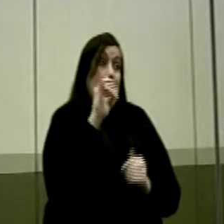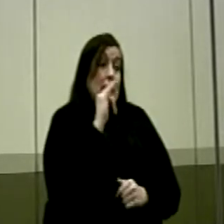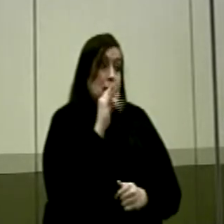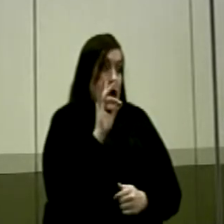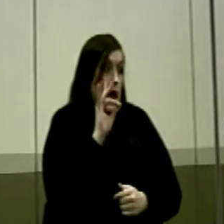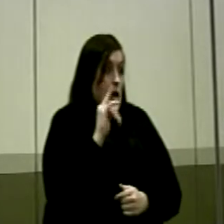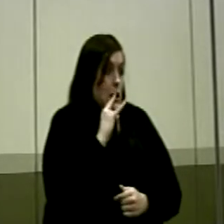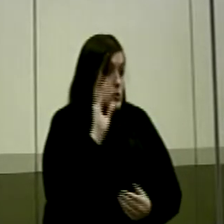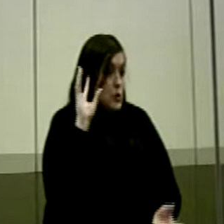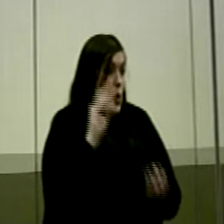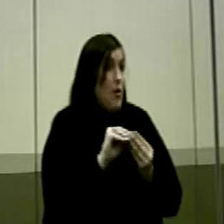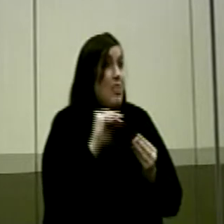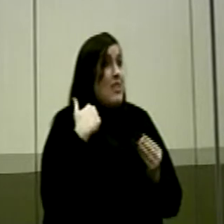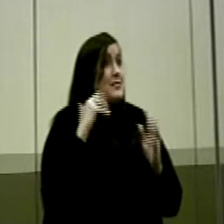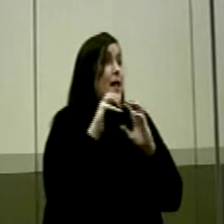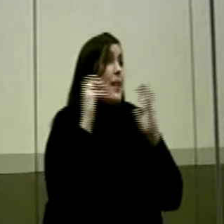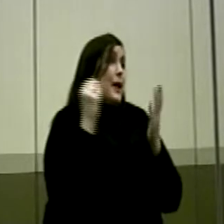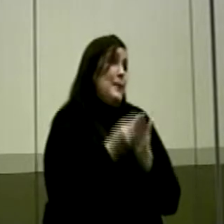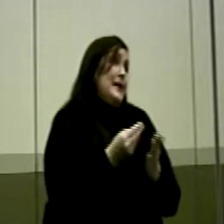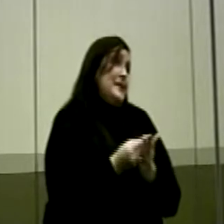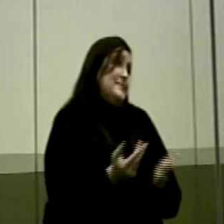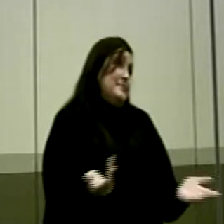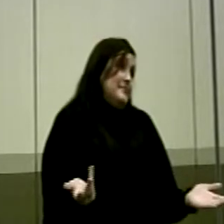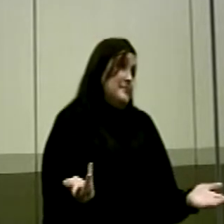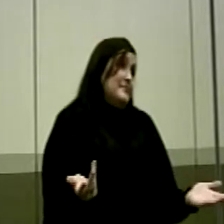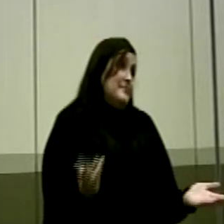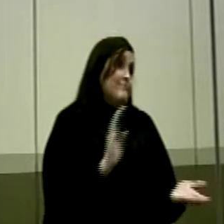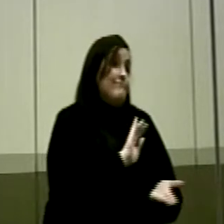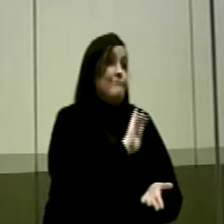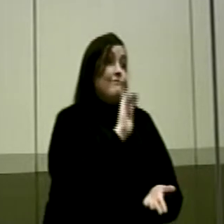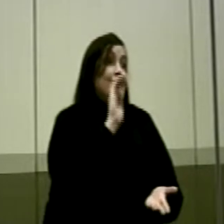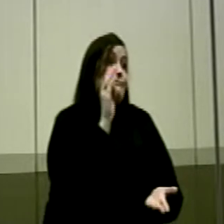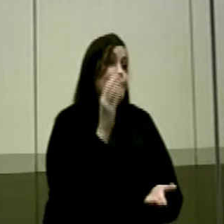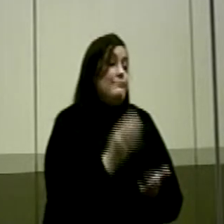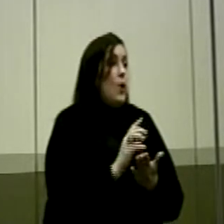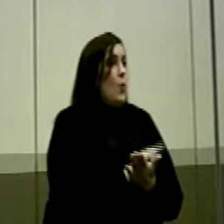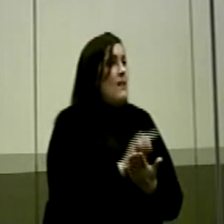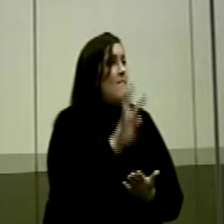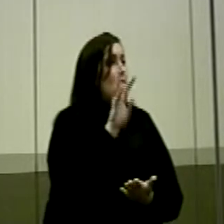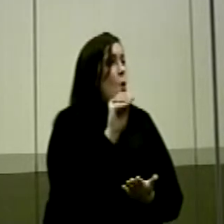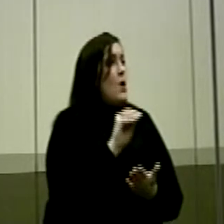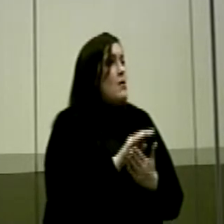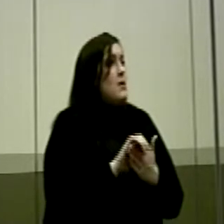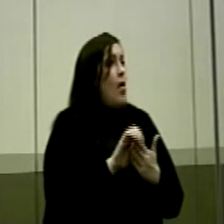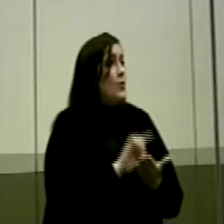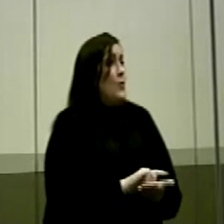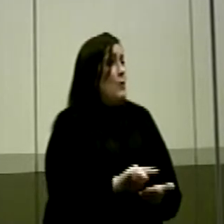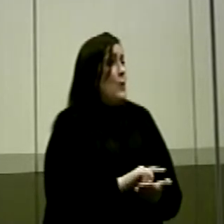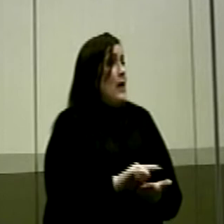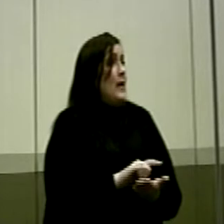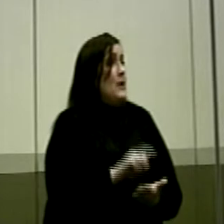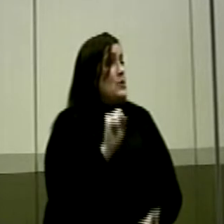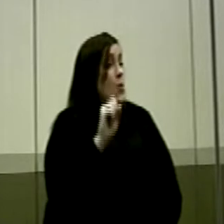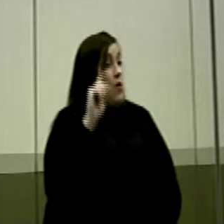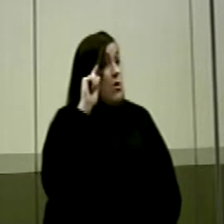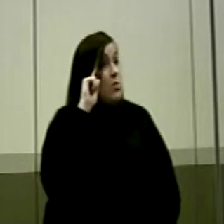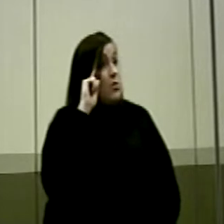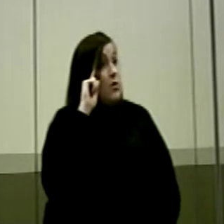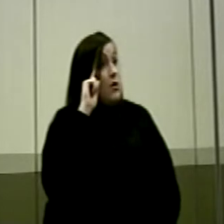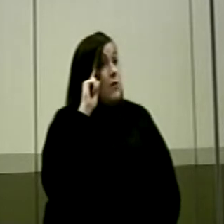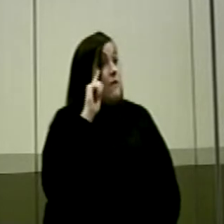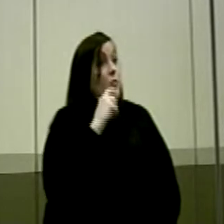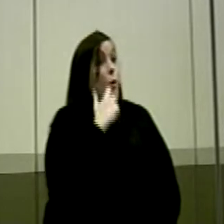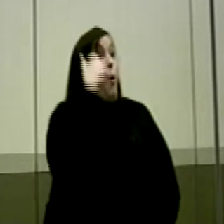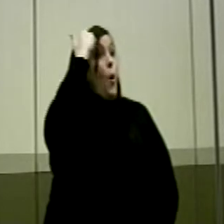class, that's a lot of money. Yeah. During the week, and right. $40 a week. So we thought for the older